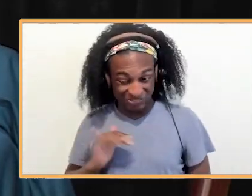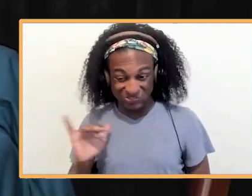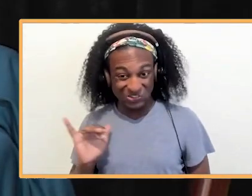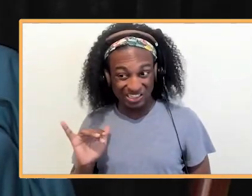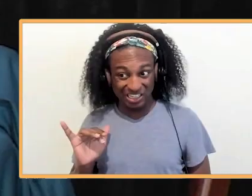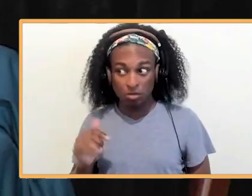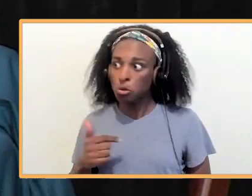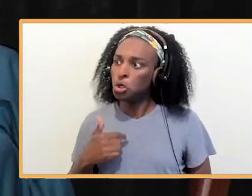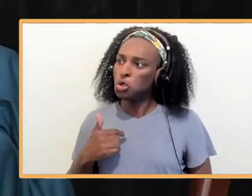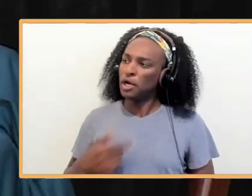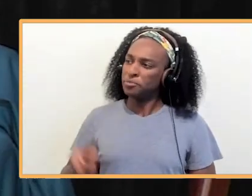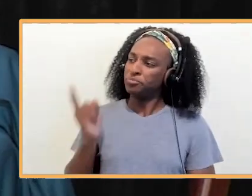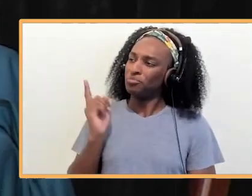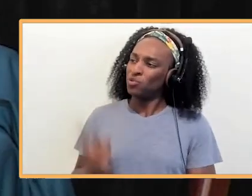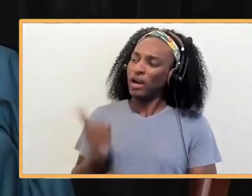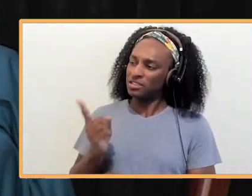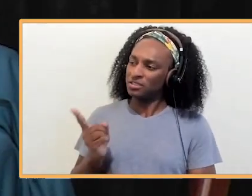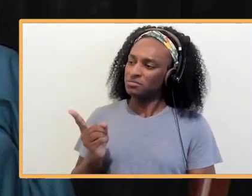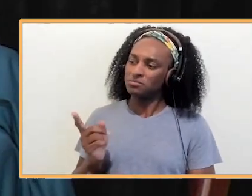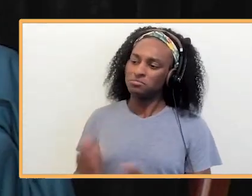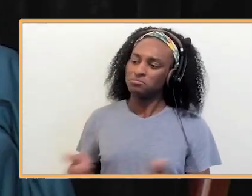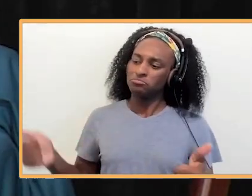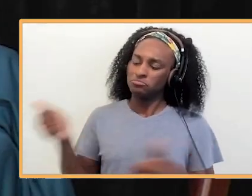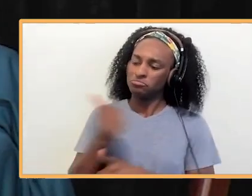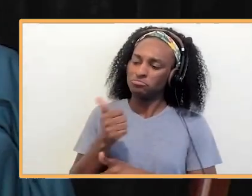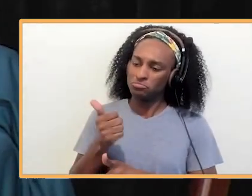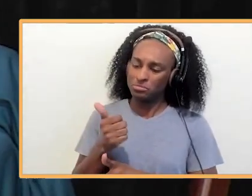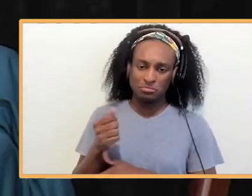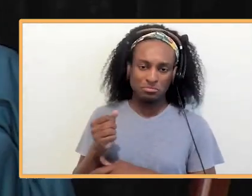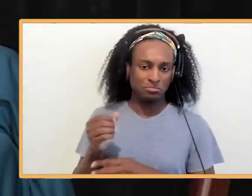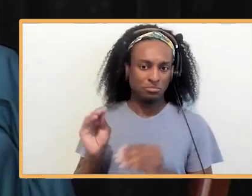over the offering that's been given to me.